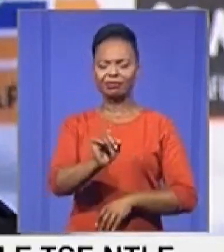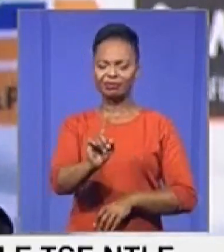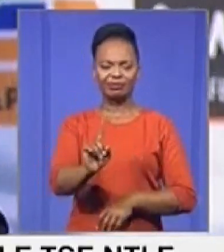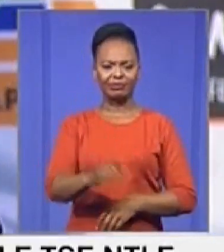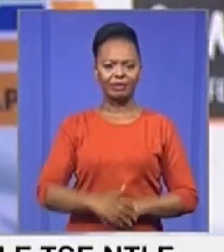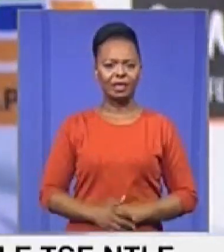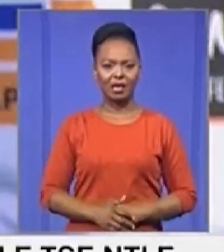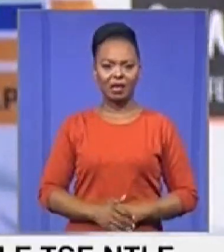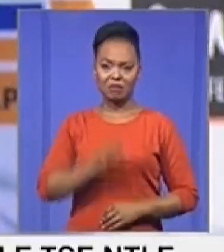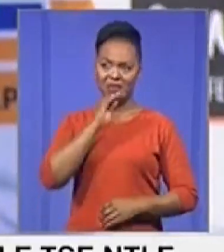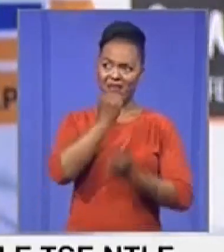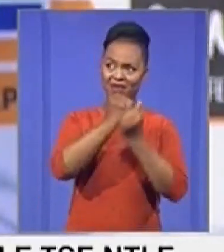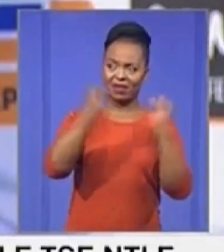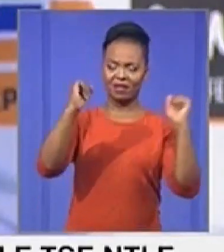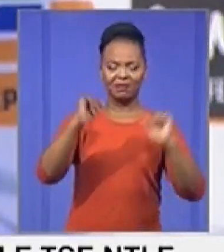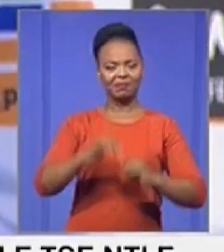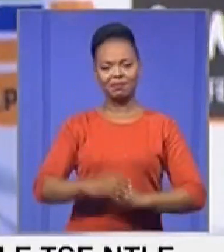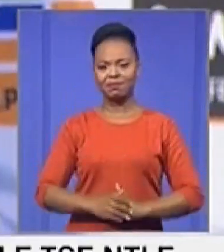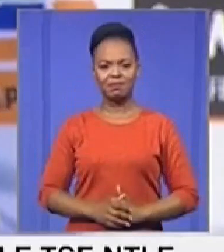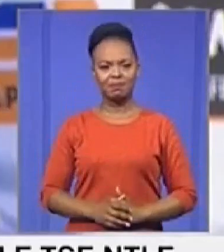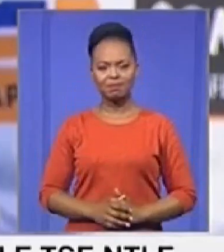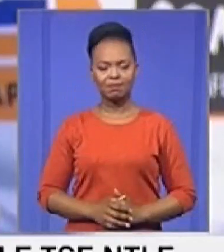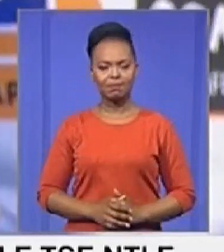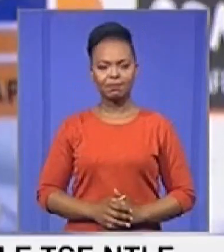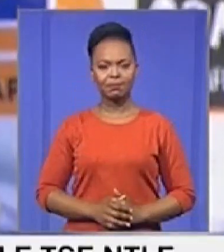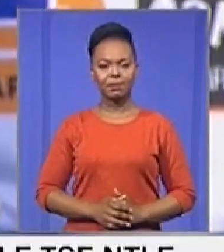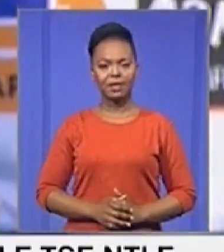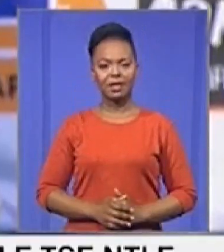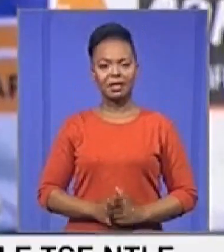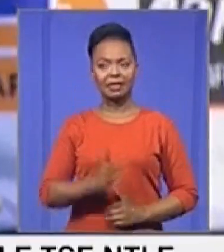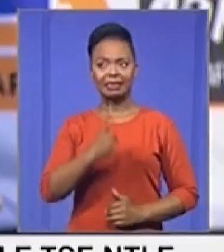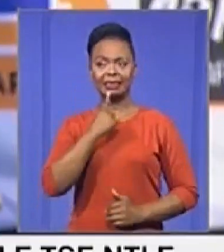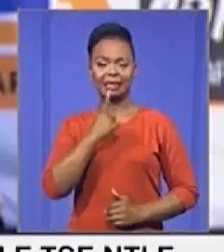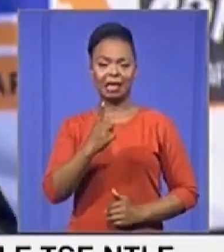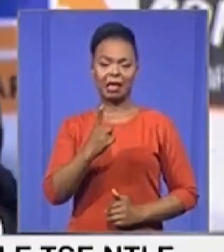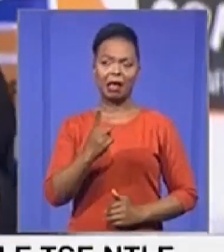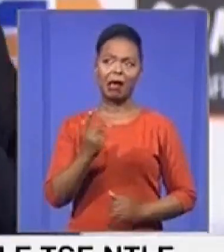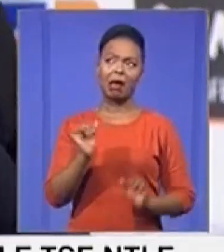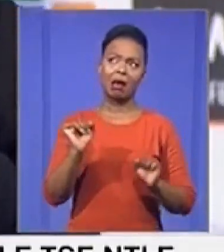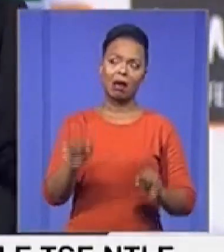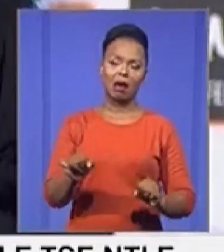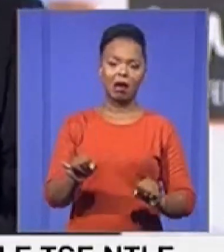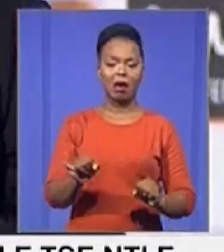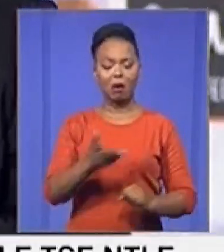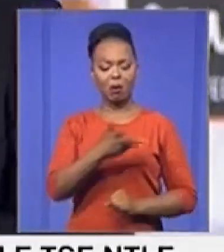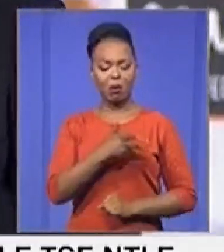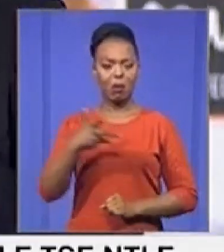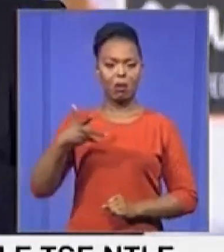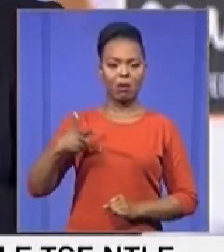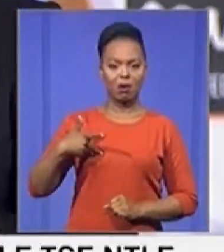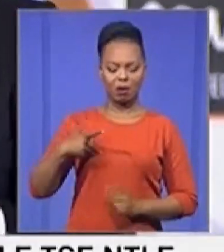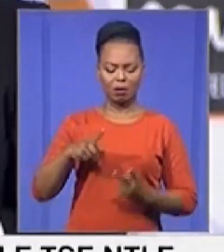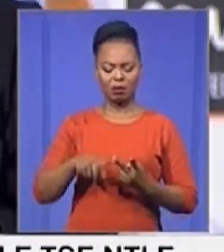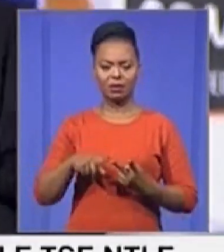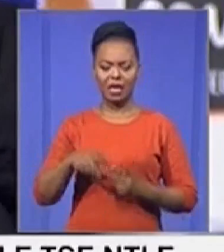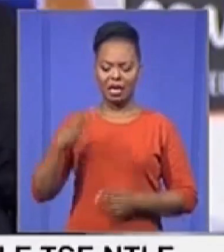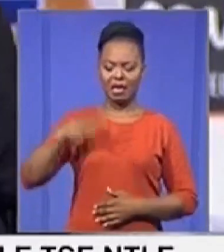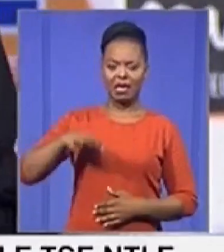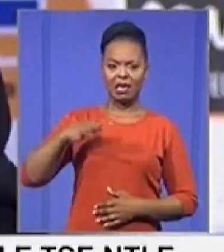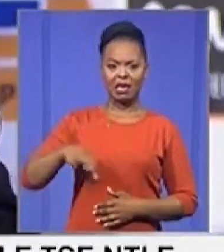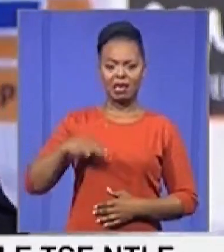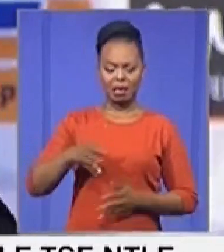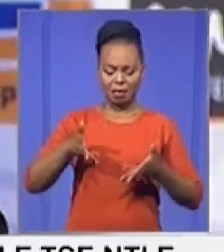Re ka se re we are free. Re ka se re bomme le basetsana ba